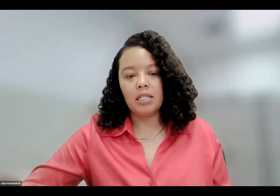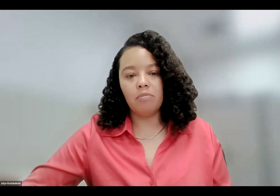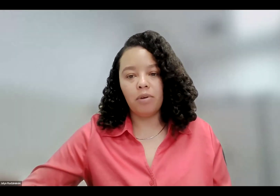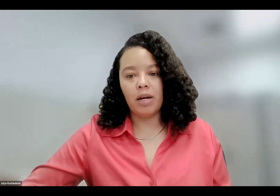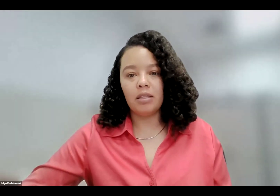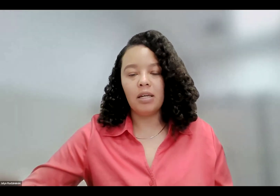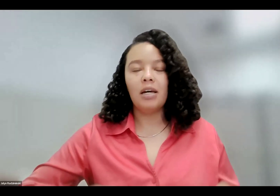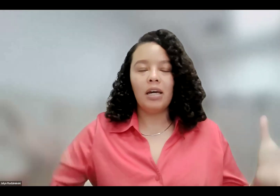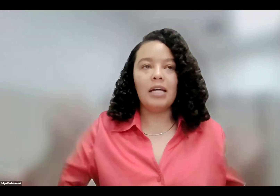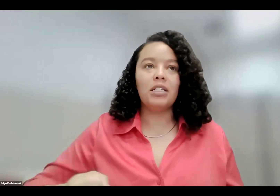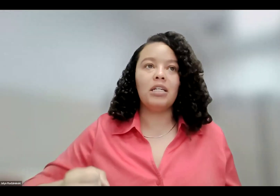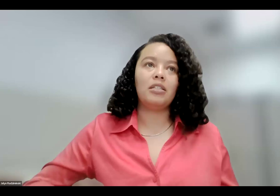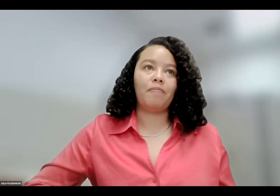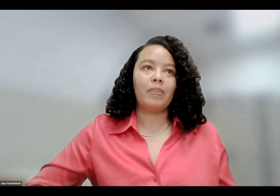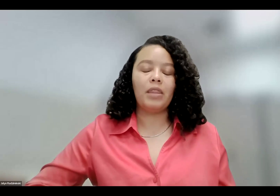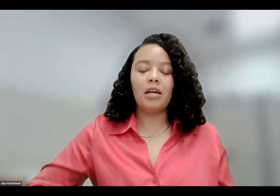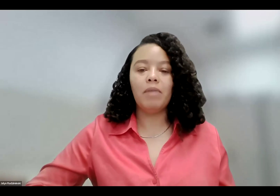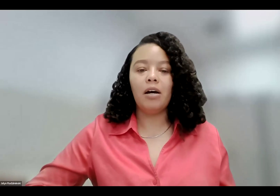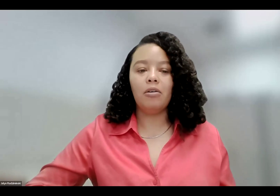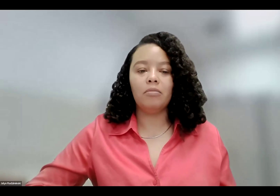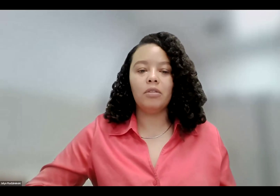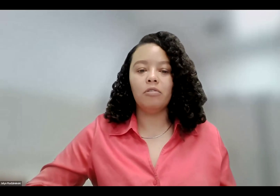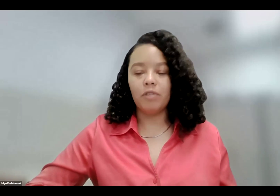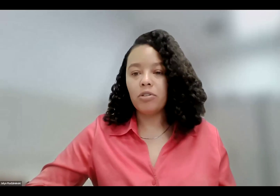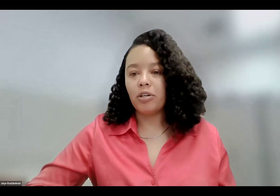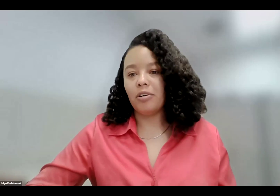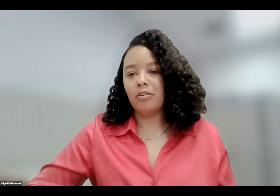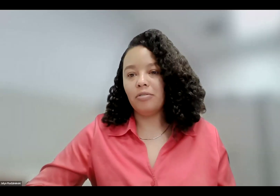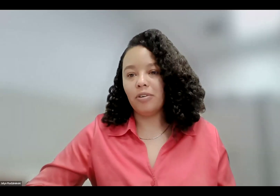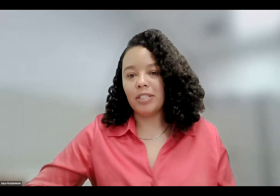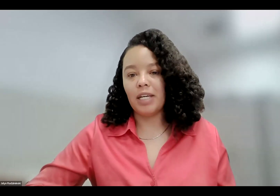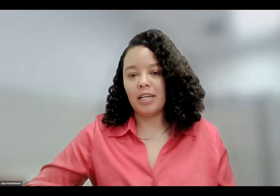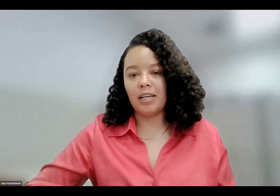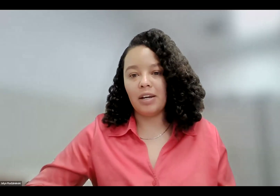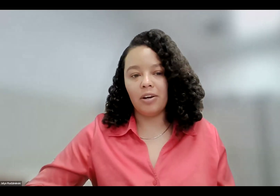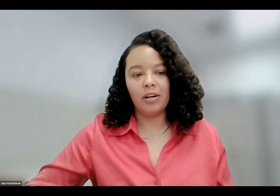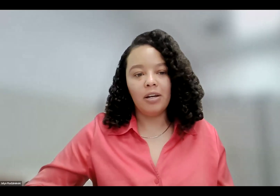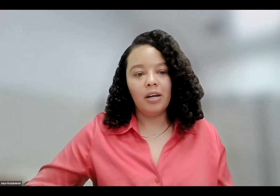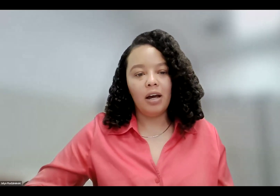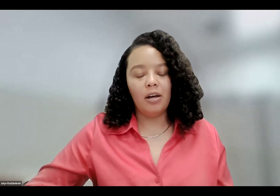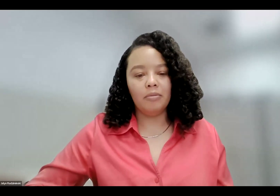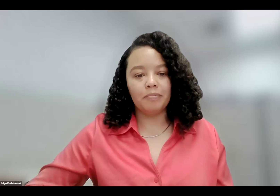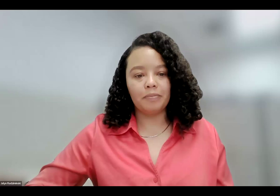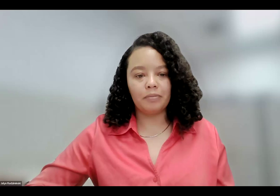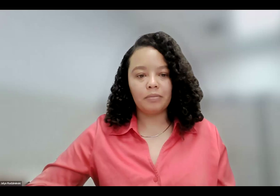take a deep breath and just think about the future for a second here.